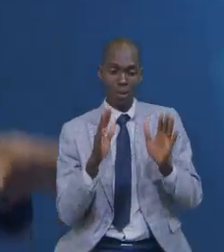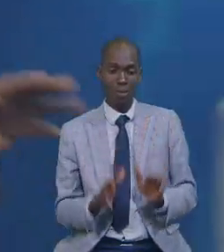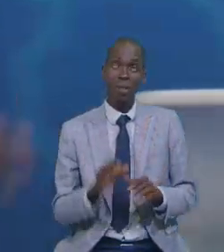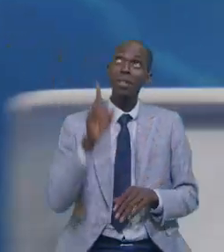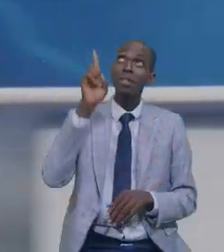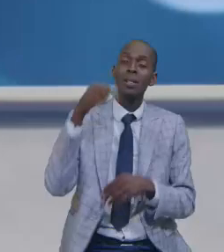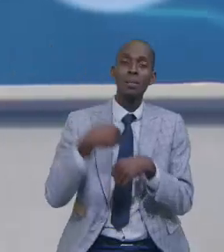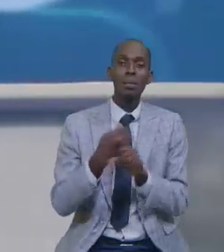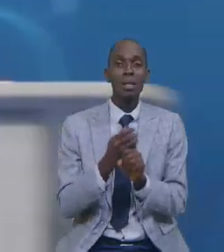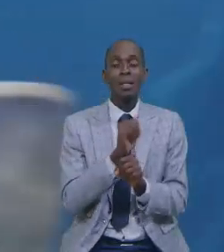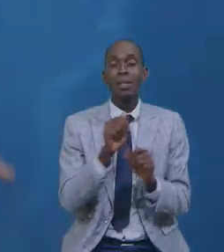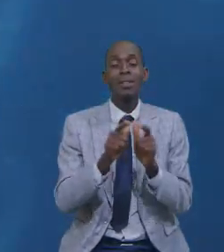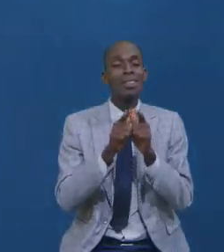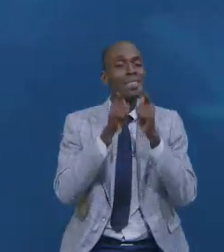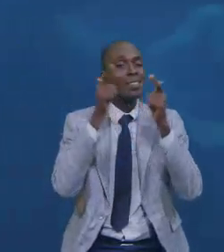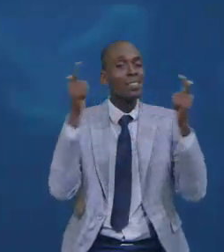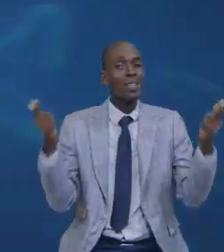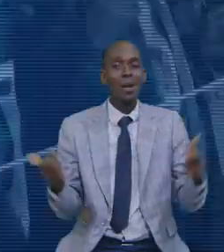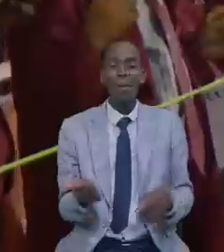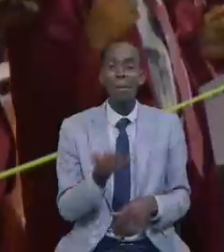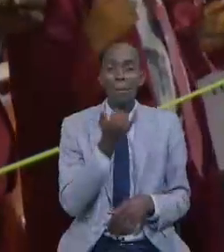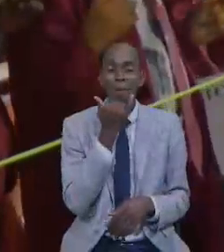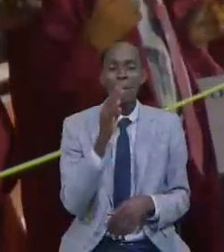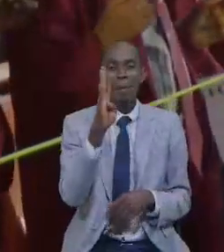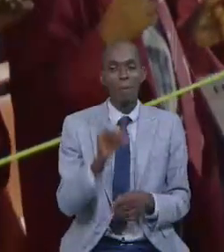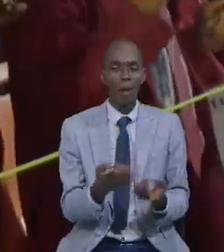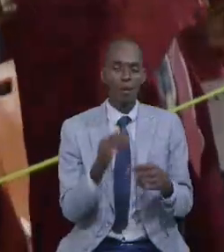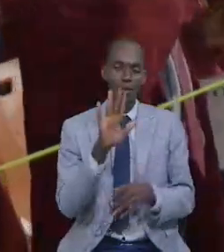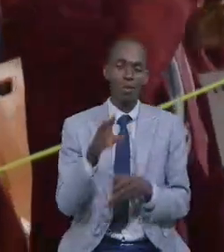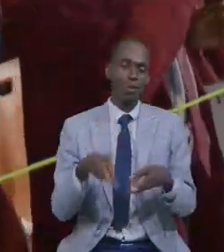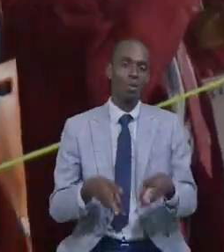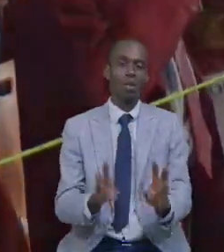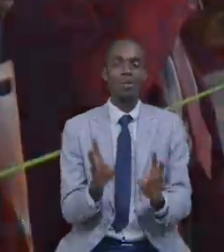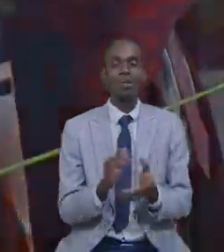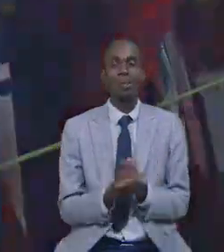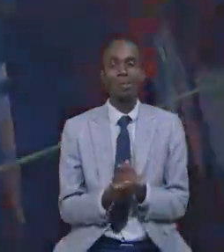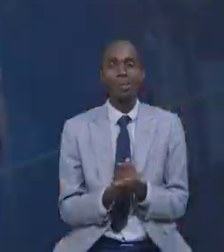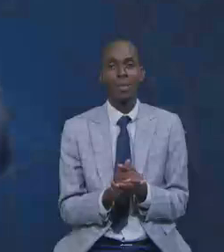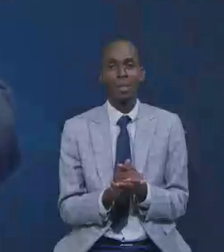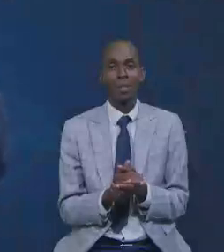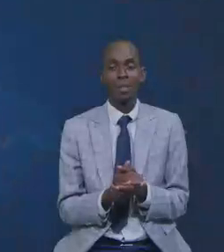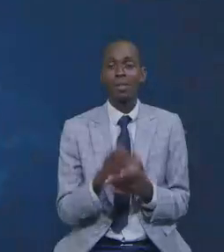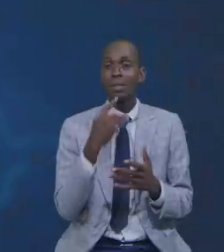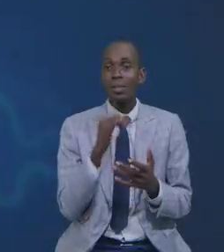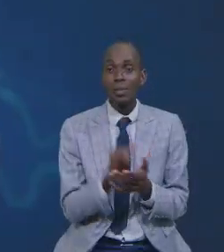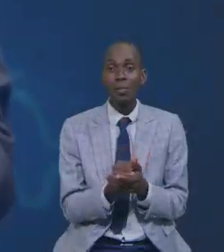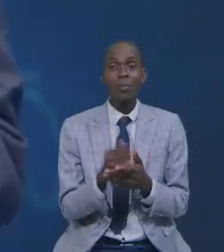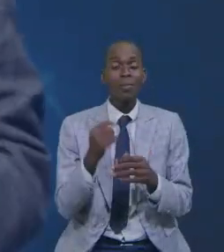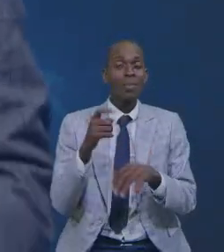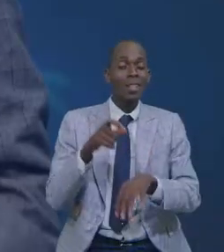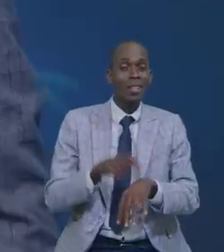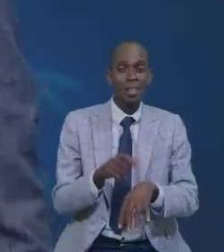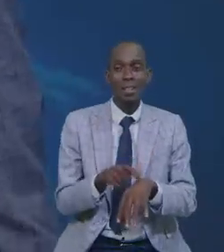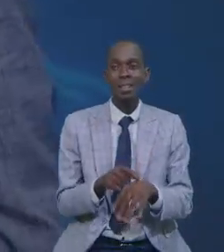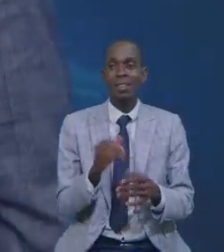great mistake by coming your way, he said, all right, even the time he ordained you